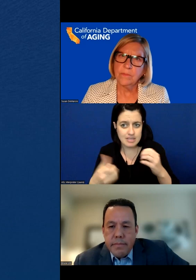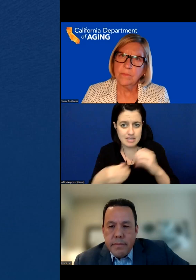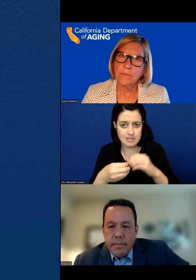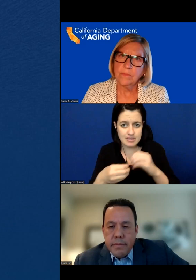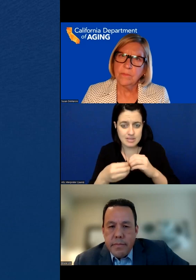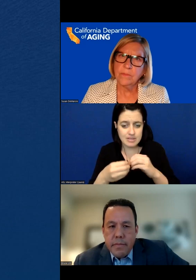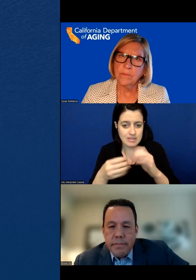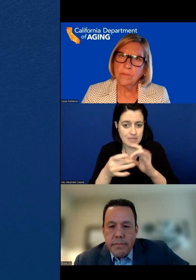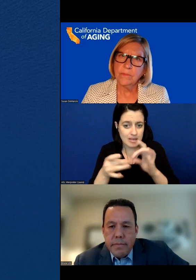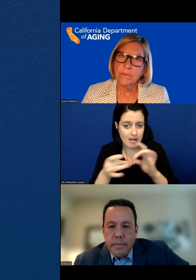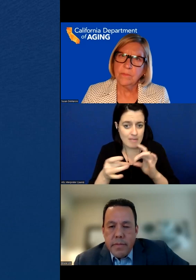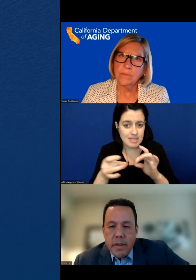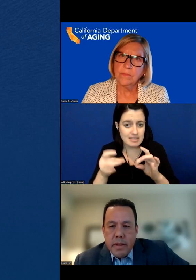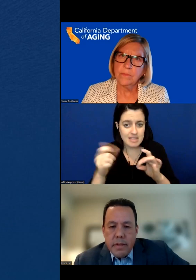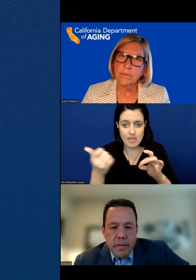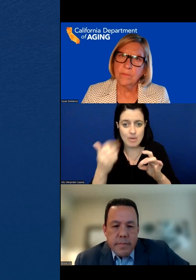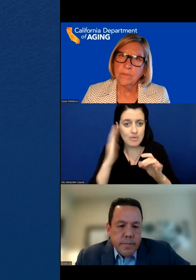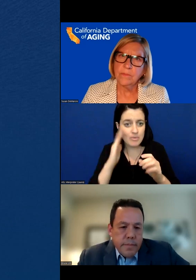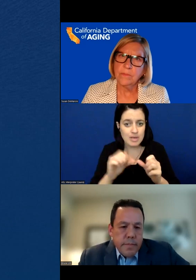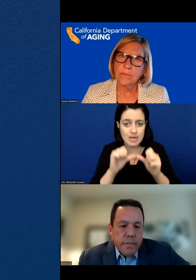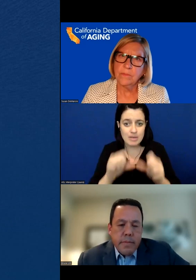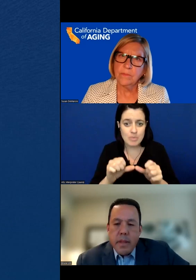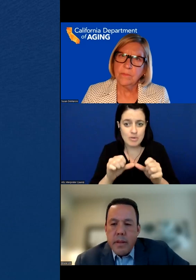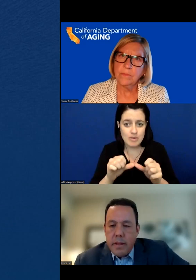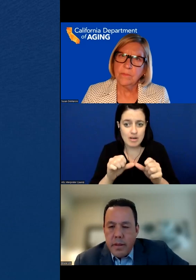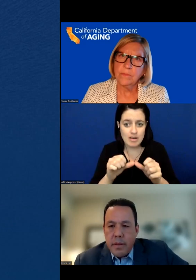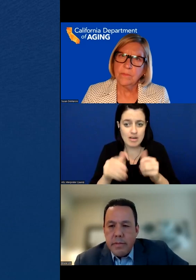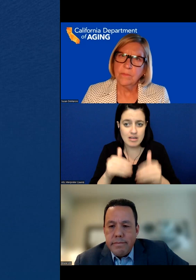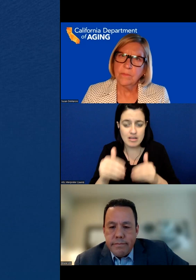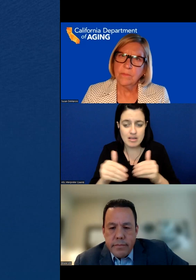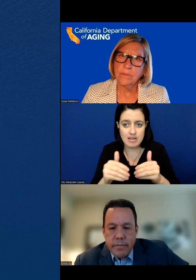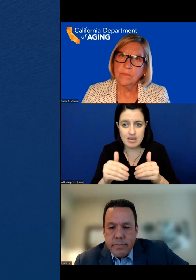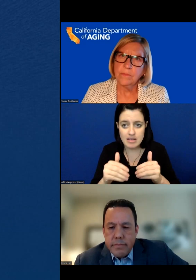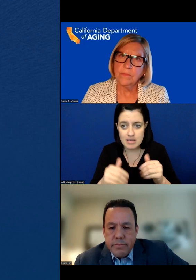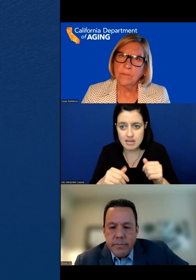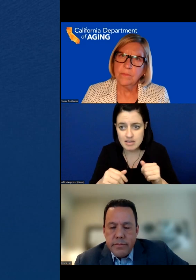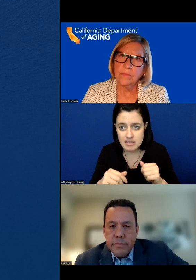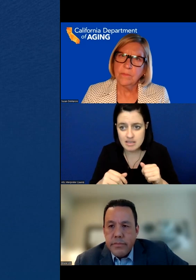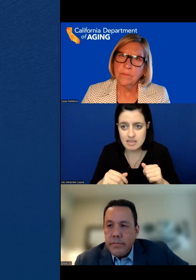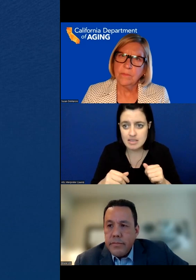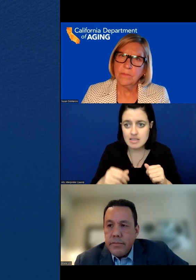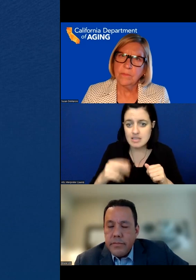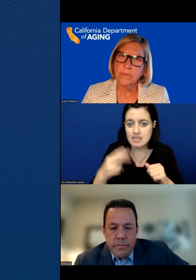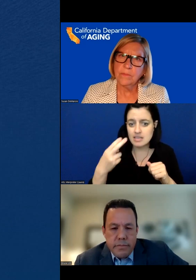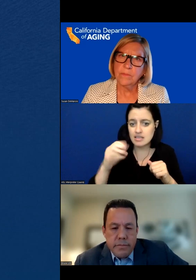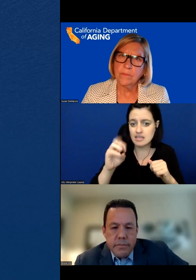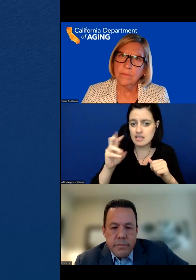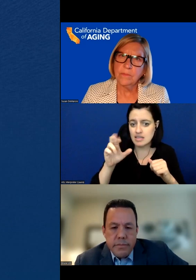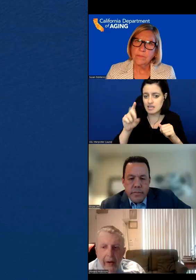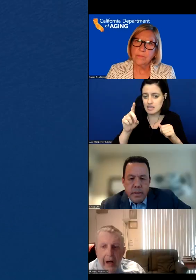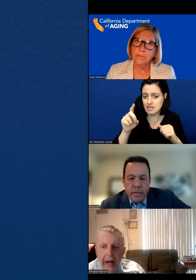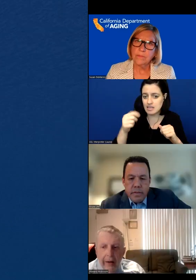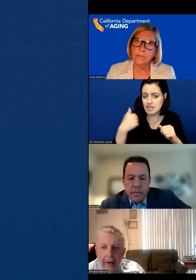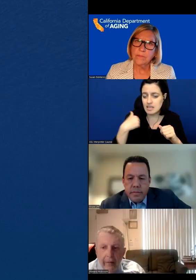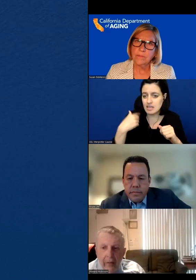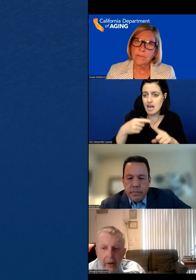wanted to make comments, otherwise we'll go ahead and move on to our, yep. Oh, Mr. So Advocate with Southern